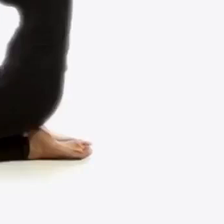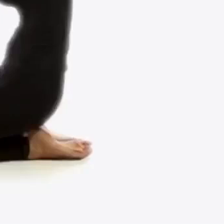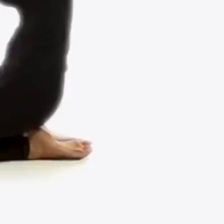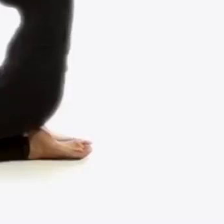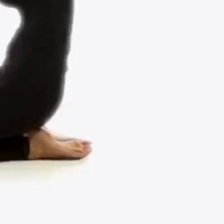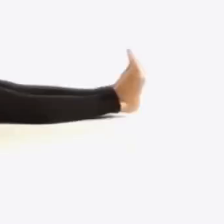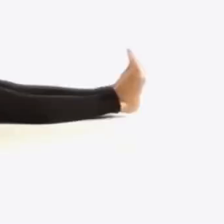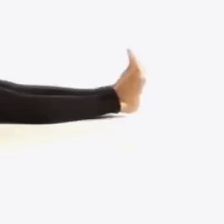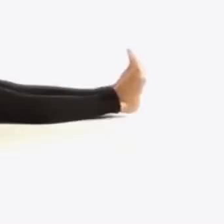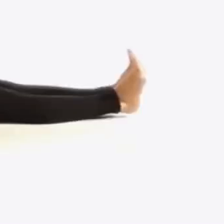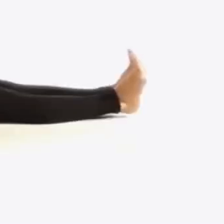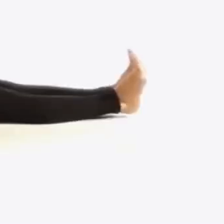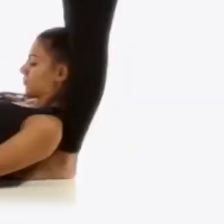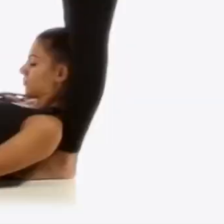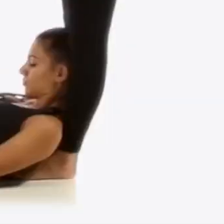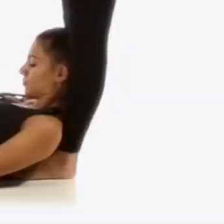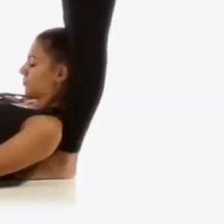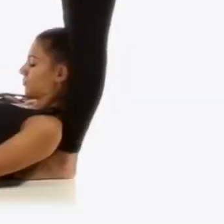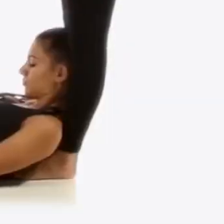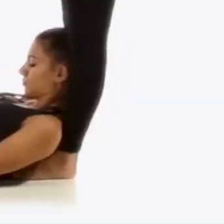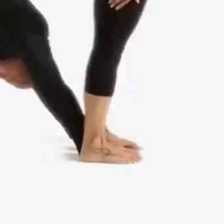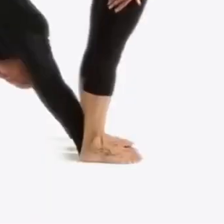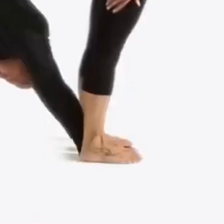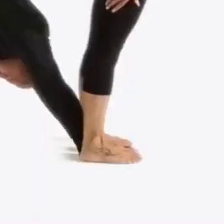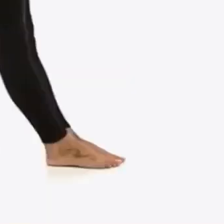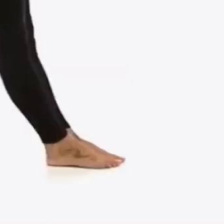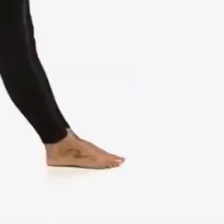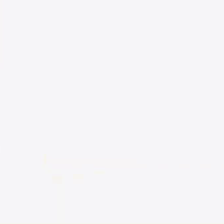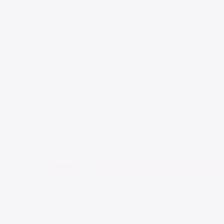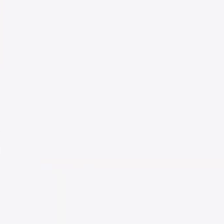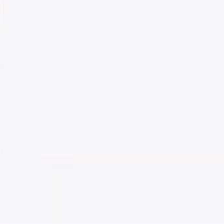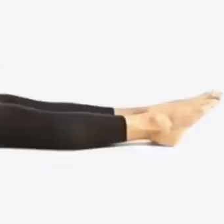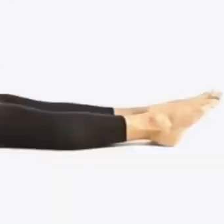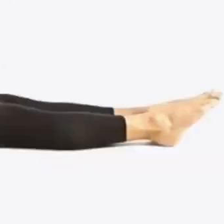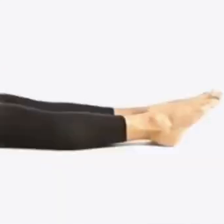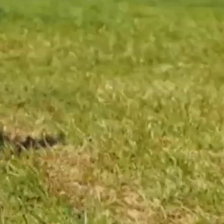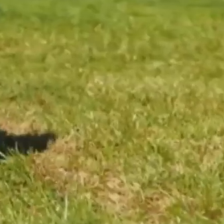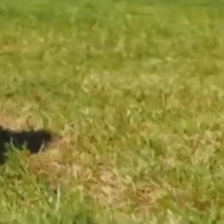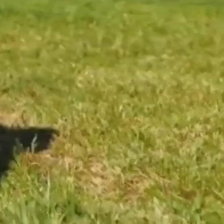These humans are making letters with their bodies.